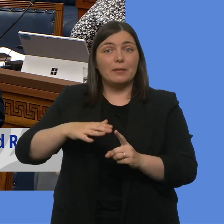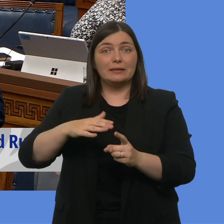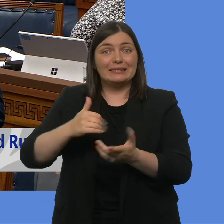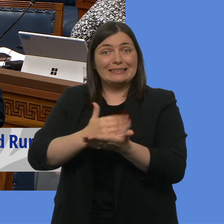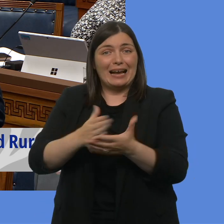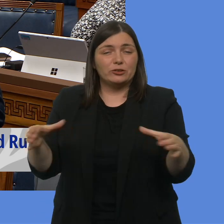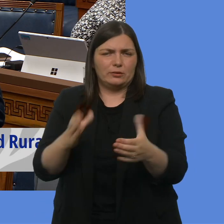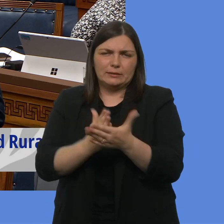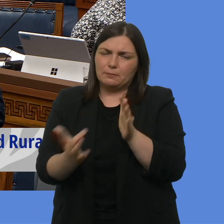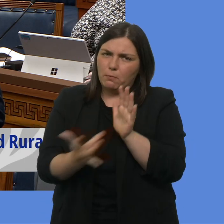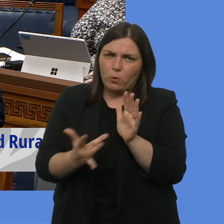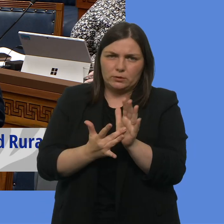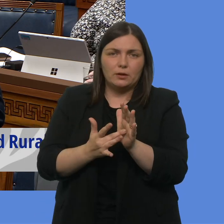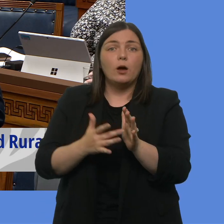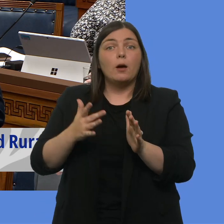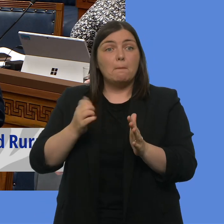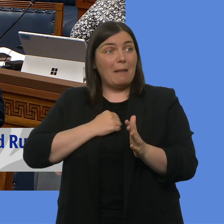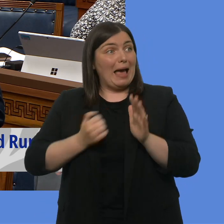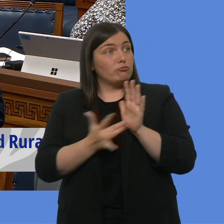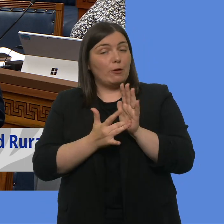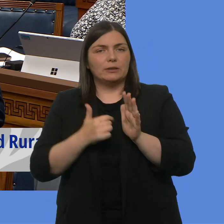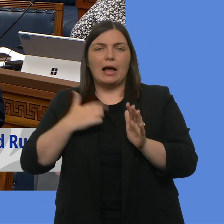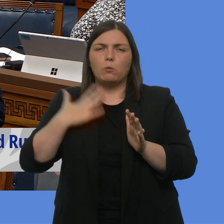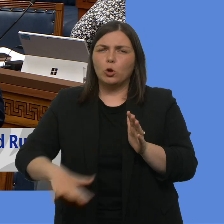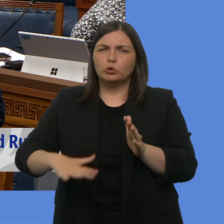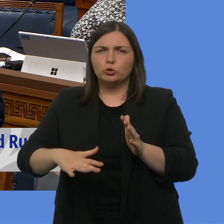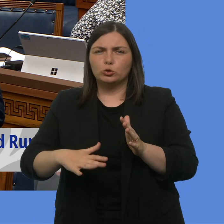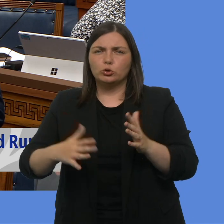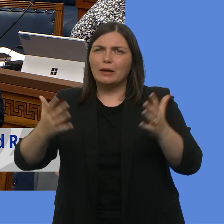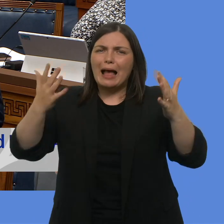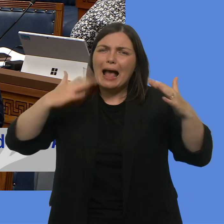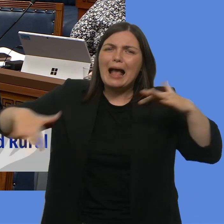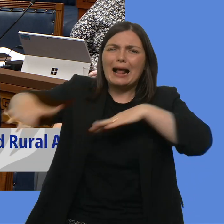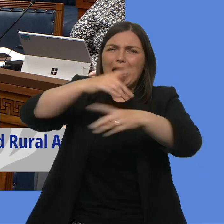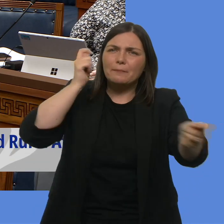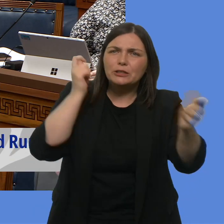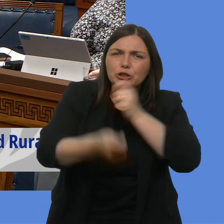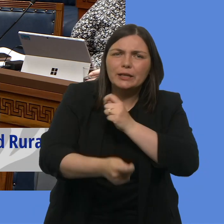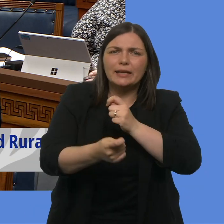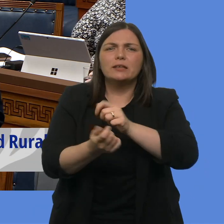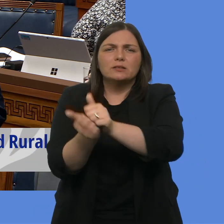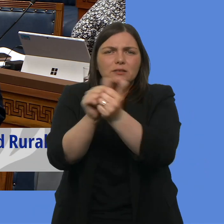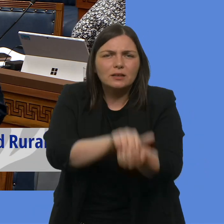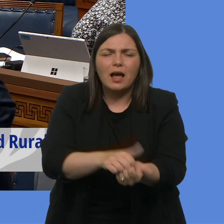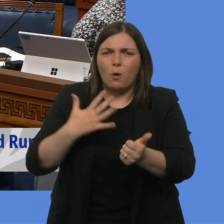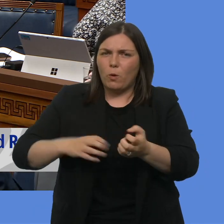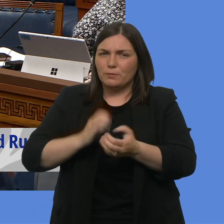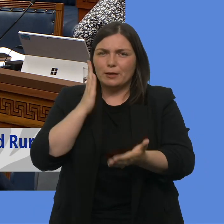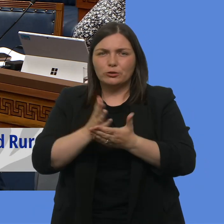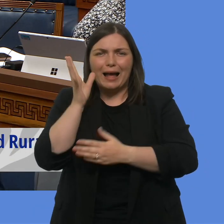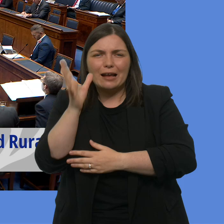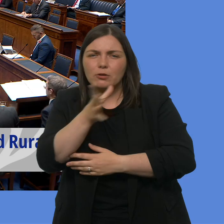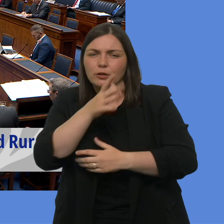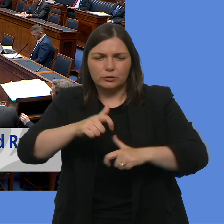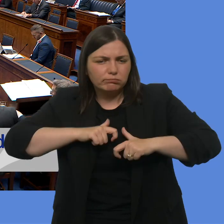my priorities of tackling climate change, protecting the natural environment and supporting a sustainable, resilient and productive agri-food sector. Ms